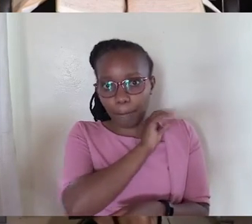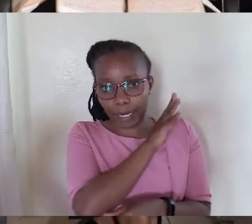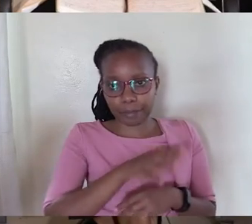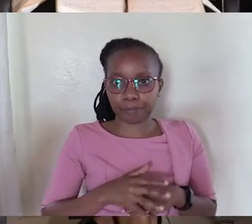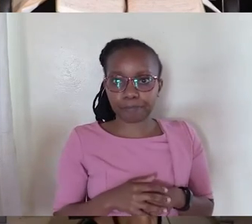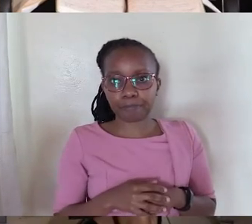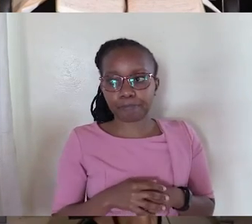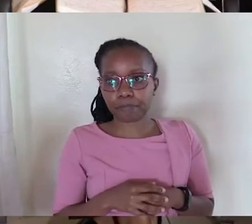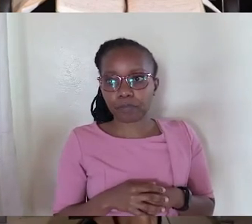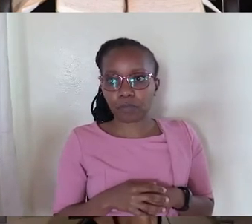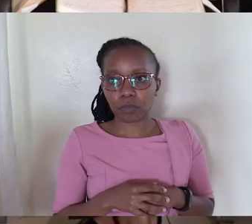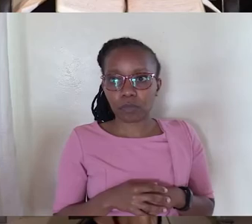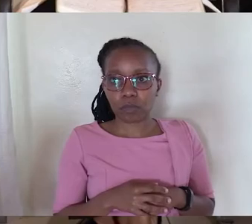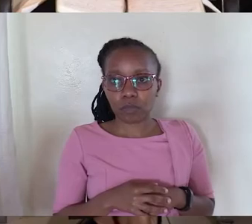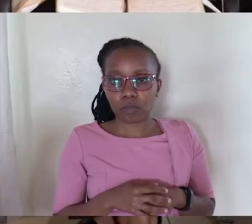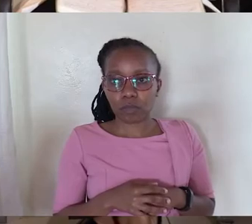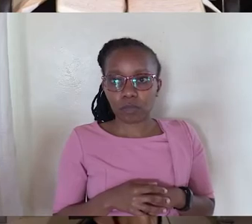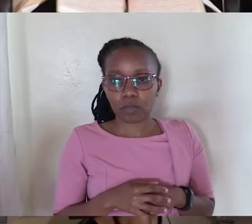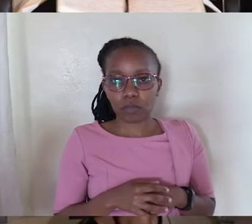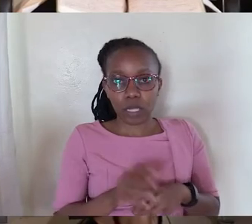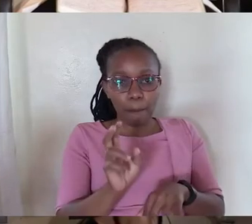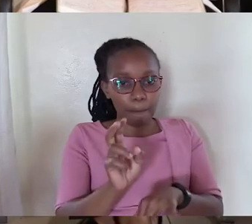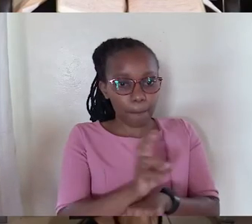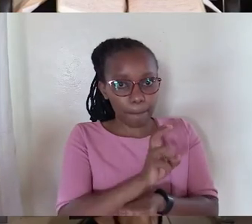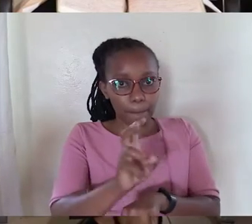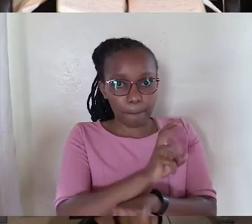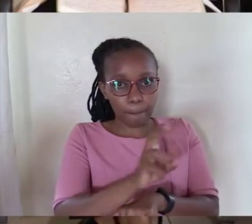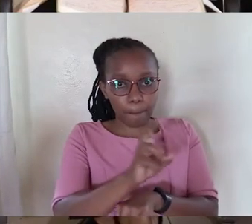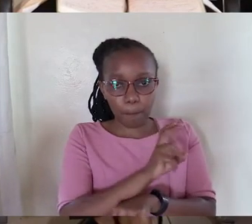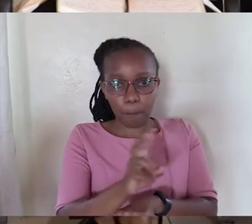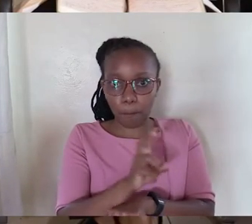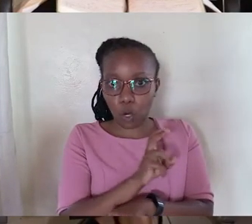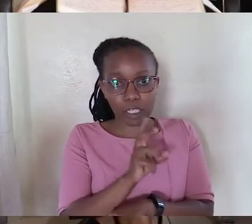come. We did monitor